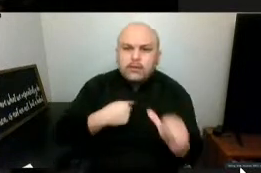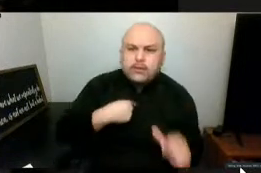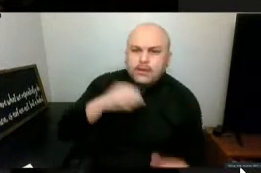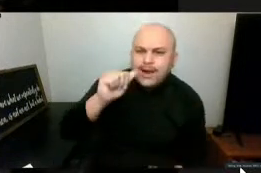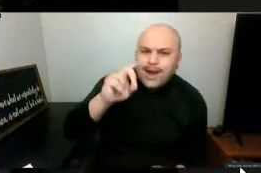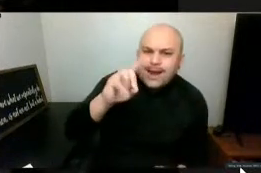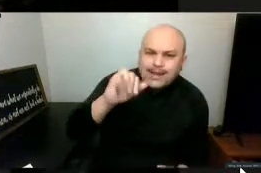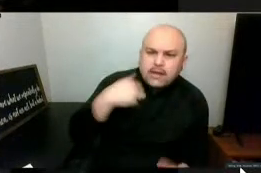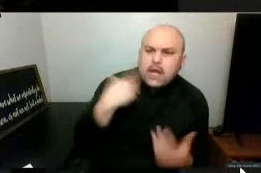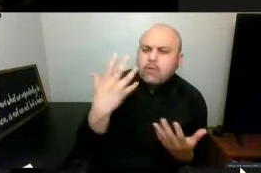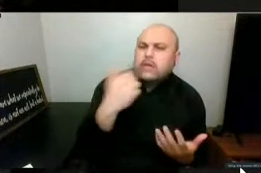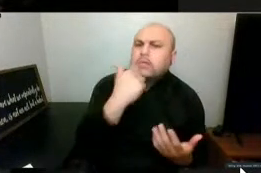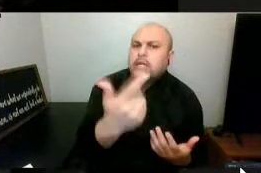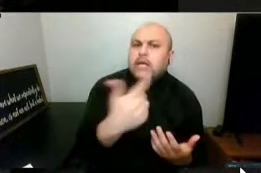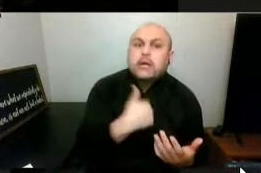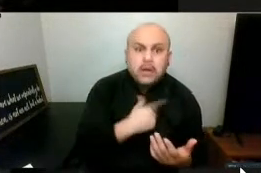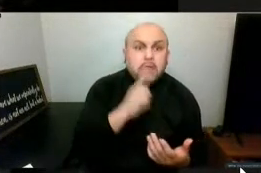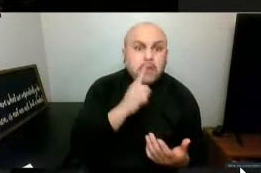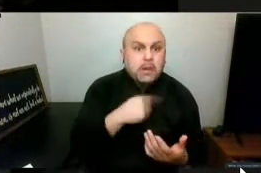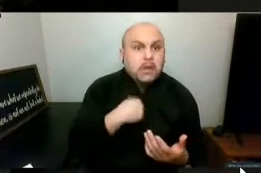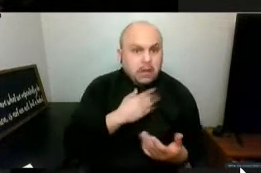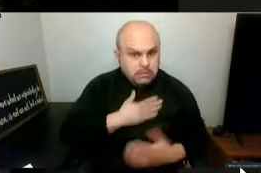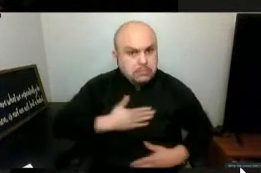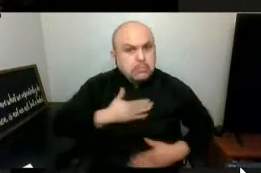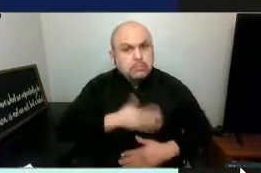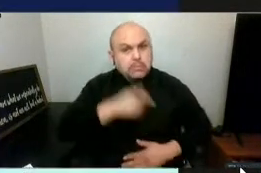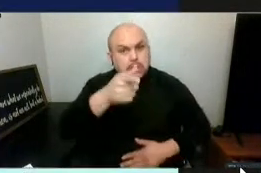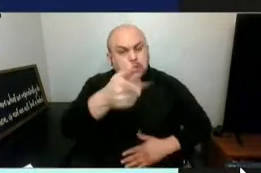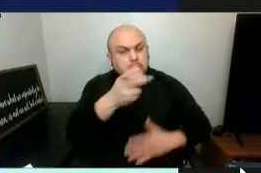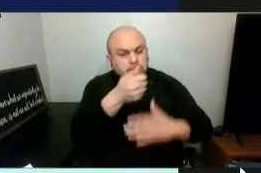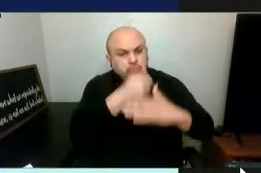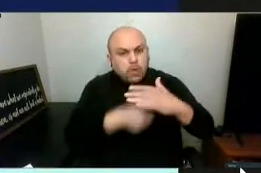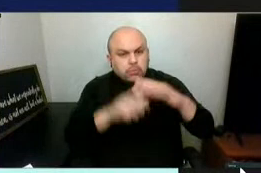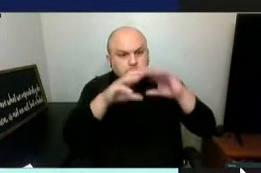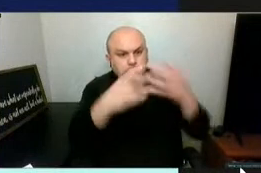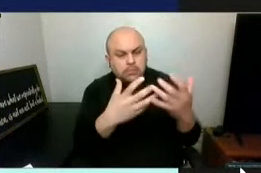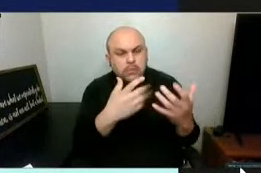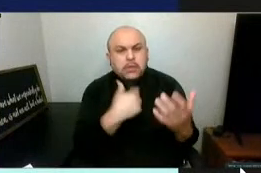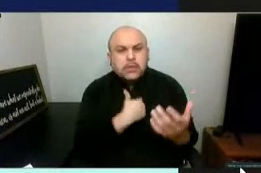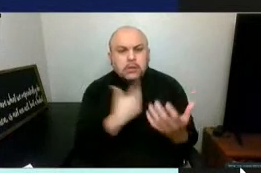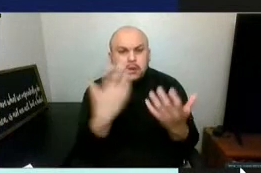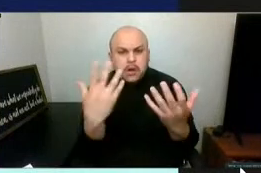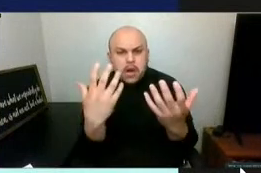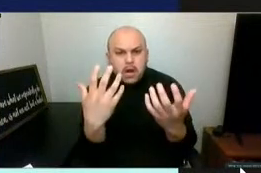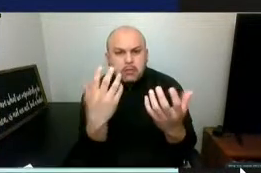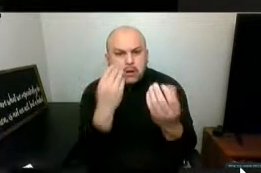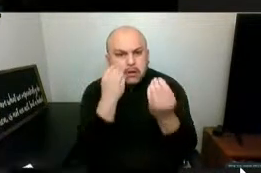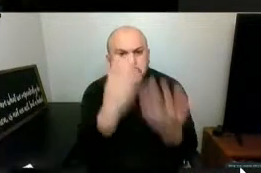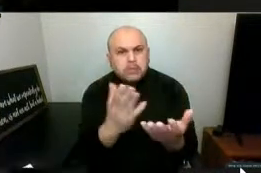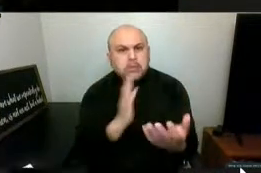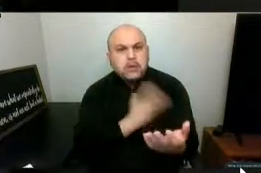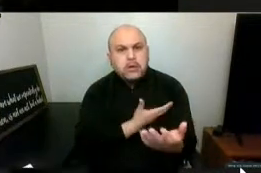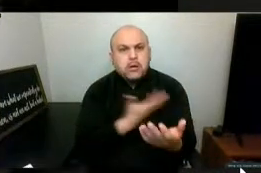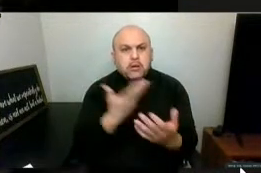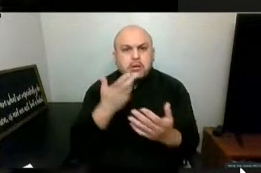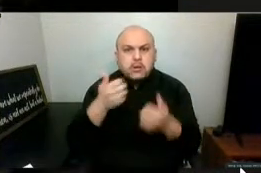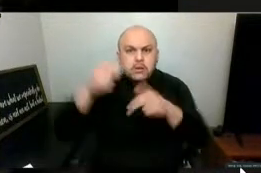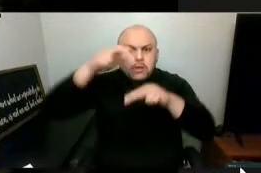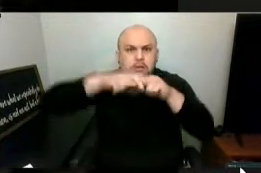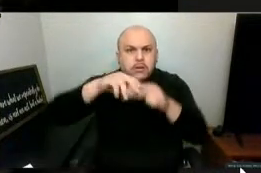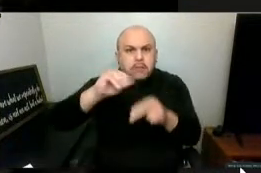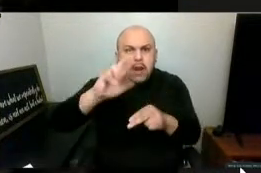want to say I really enjoy this subcommittee and I want to give our chair, Myra, credit for creating a